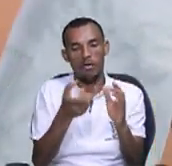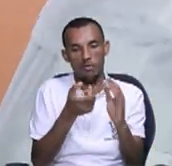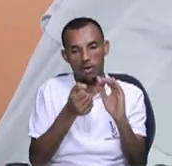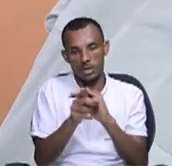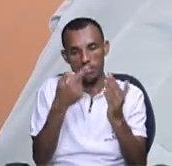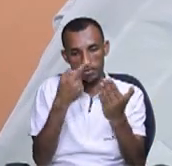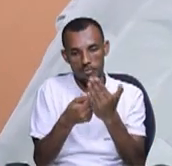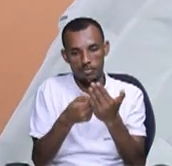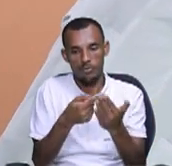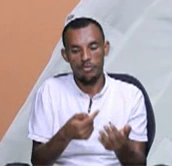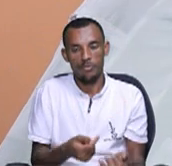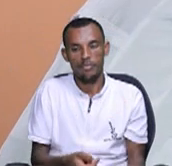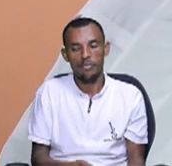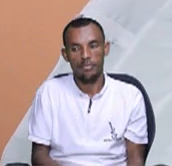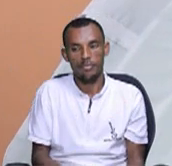example, here,